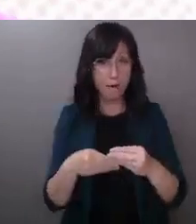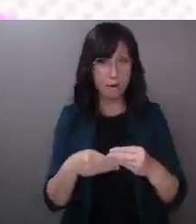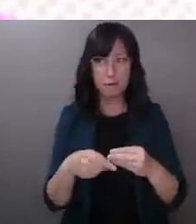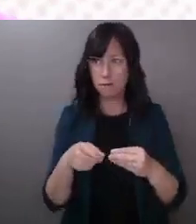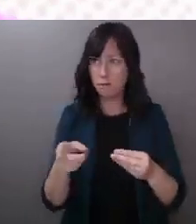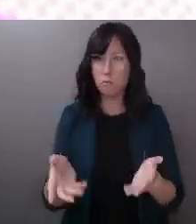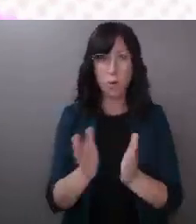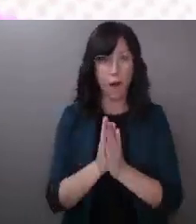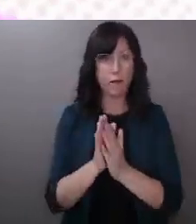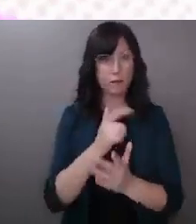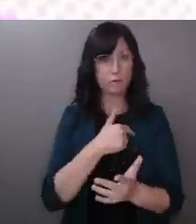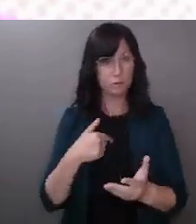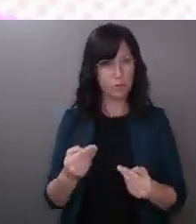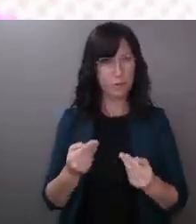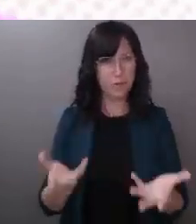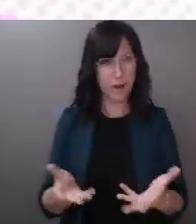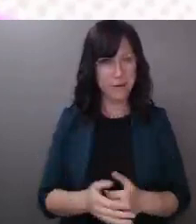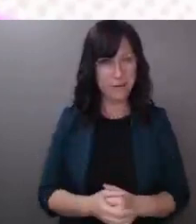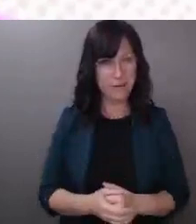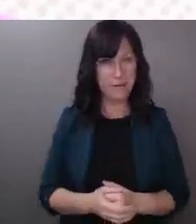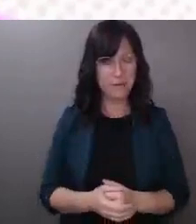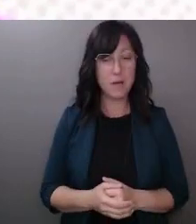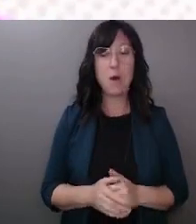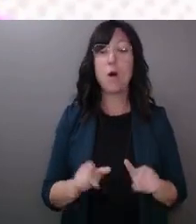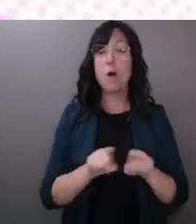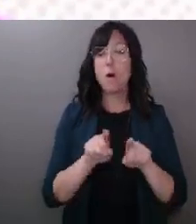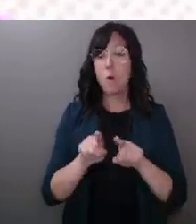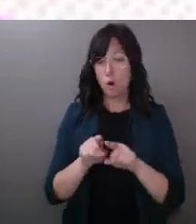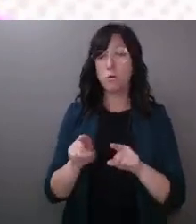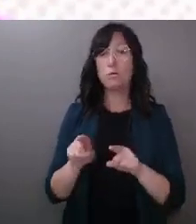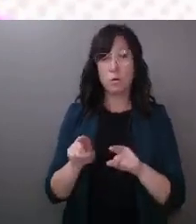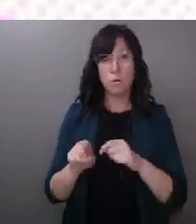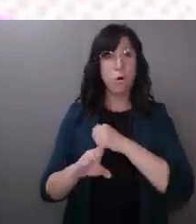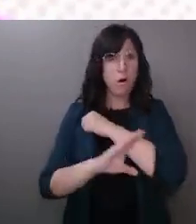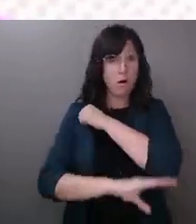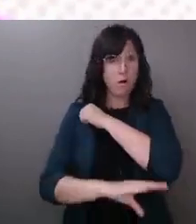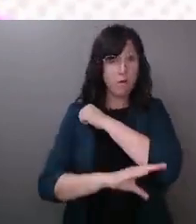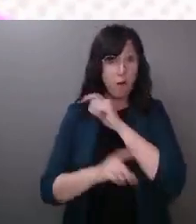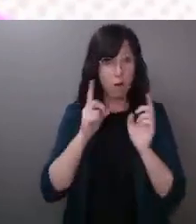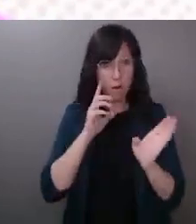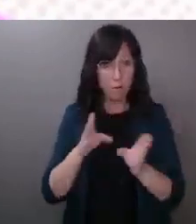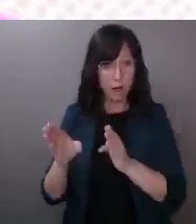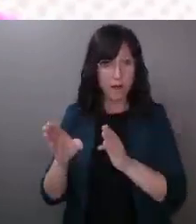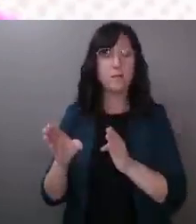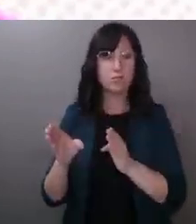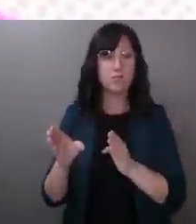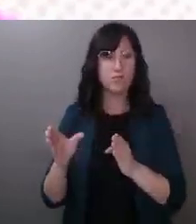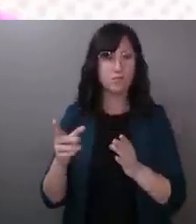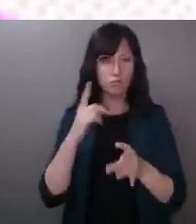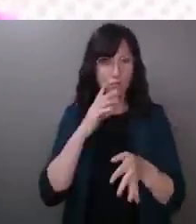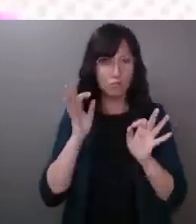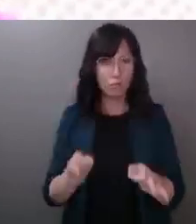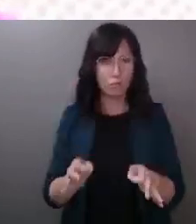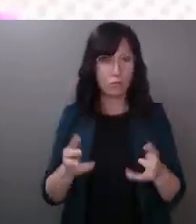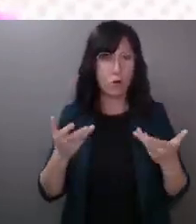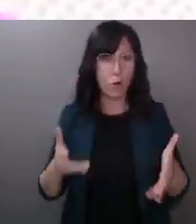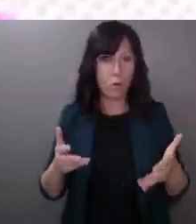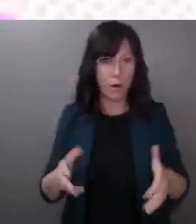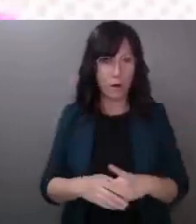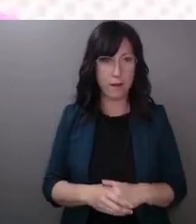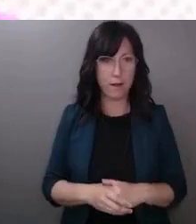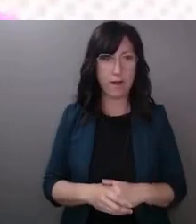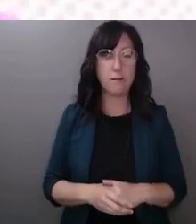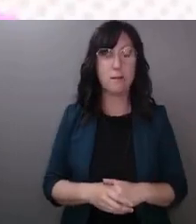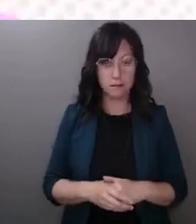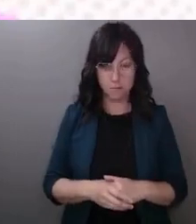I'm also happy to share that we have also finalized the fall light rail service plans. Customers can expect